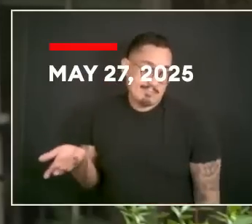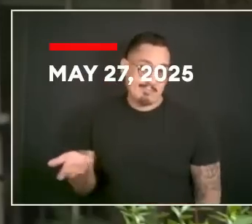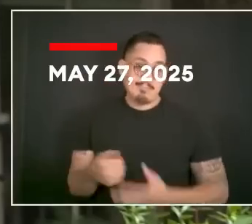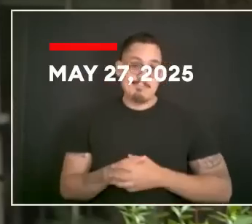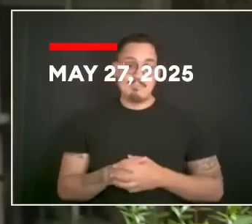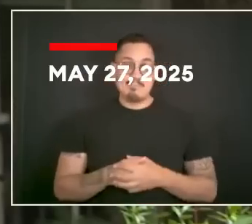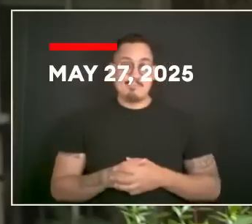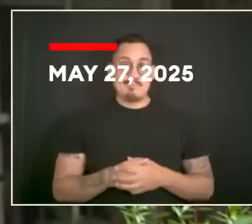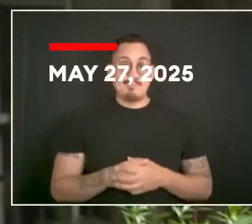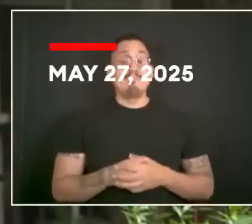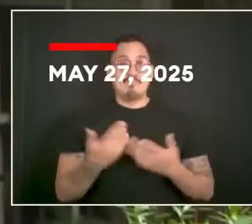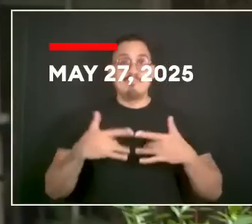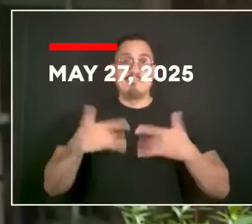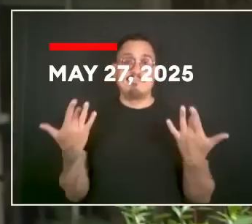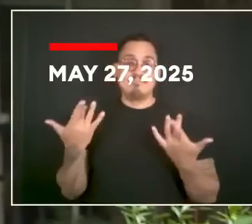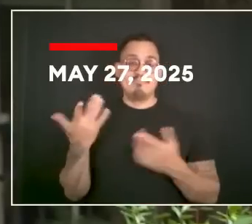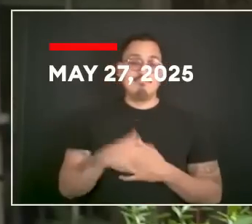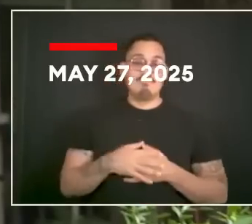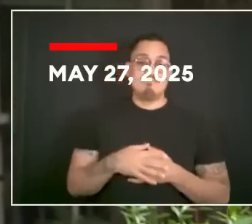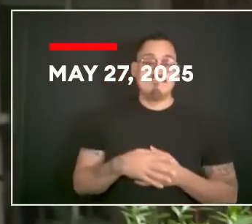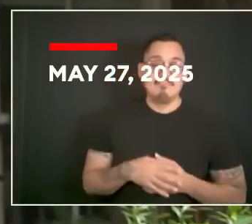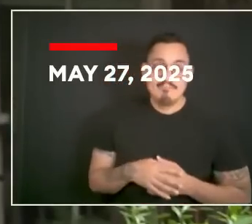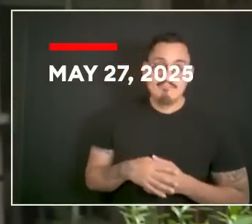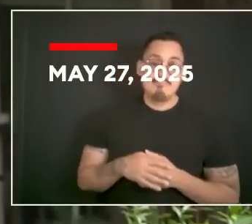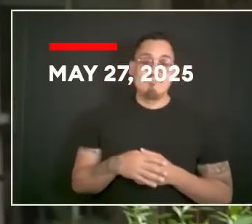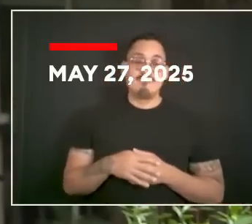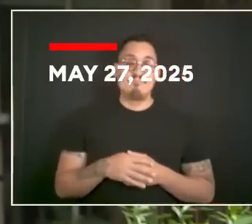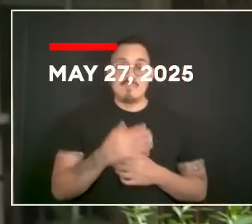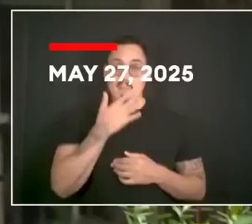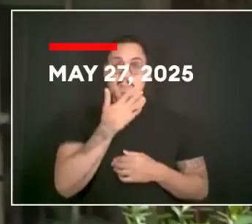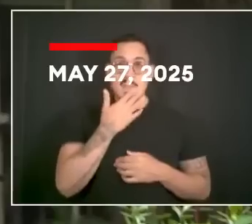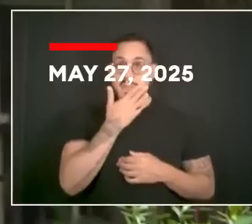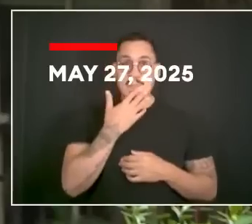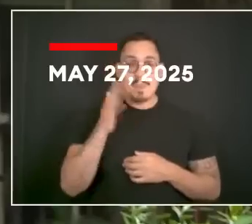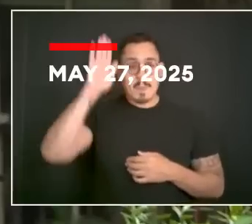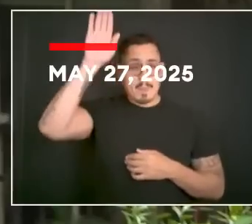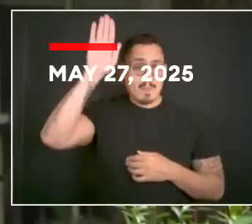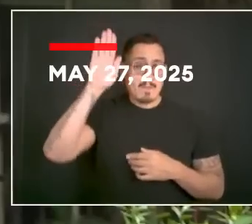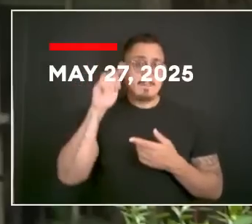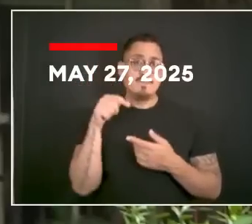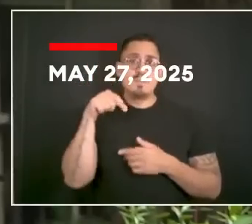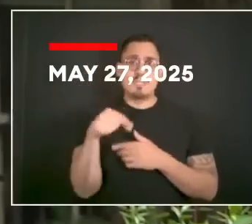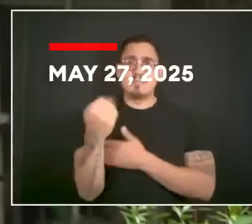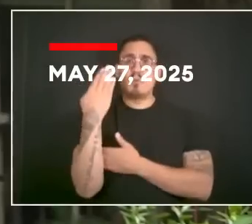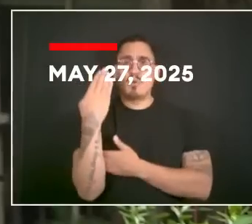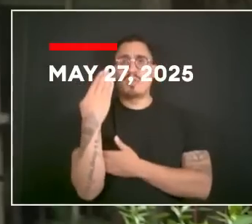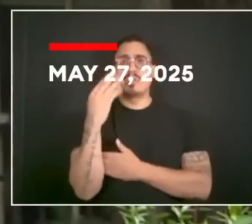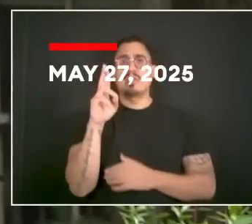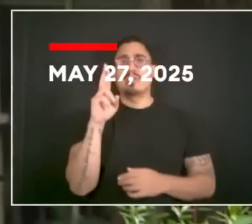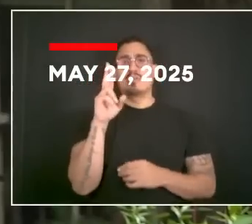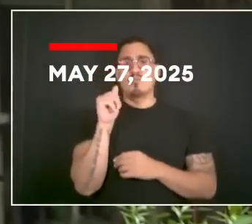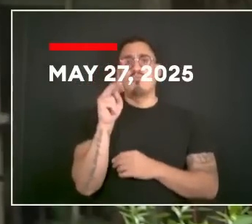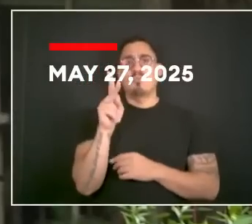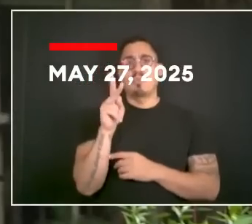Mr. Mayor, What's going on? good, how are you? This morning, the Rent Guidelines Board had a revote on their preliminary ranges.